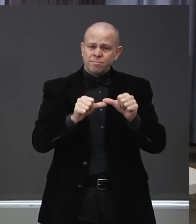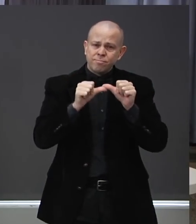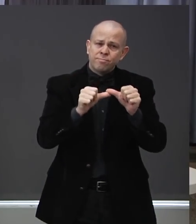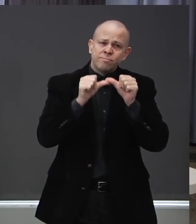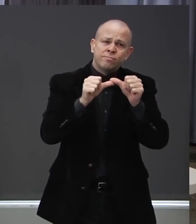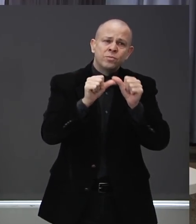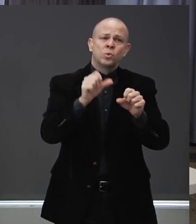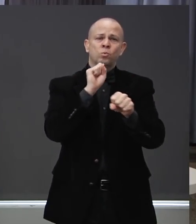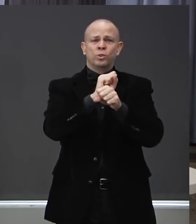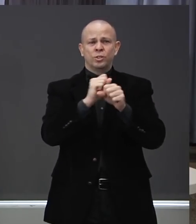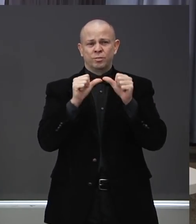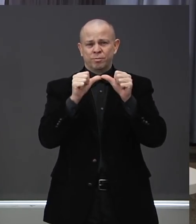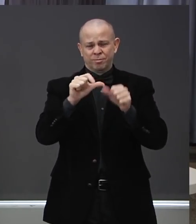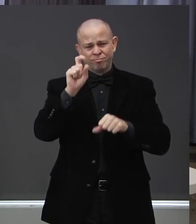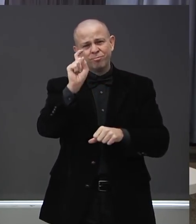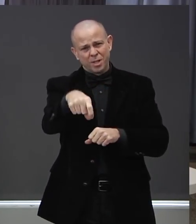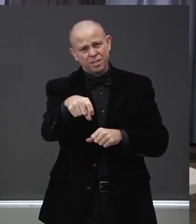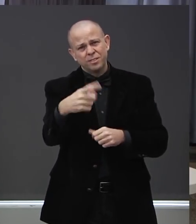spread of COVID-19.